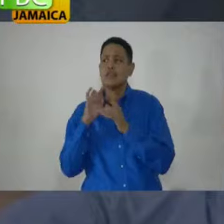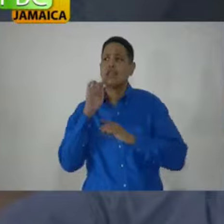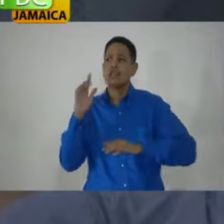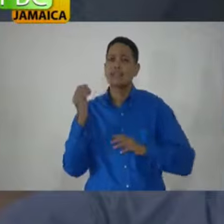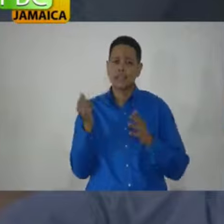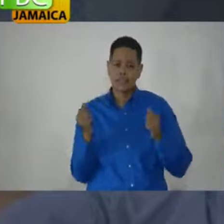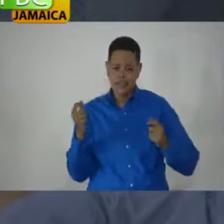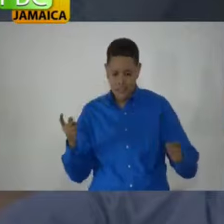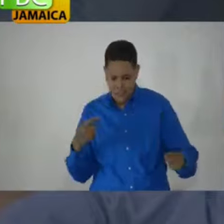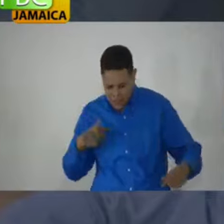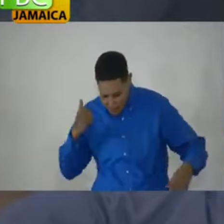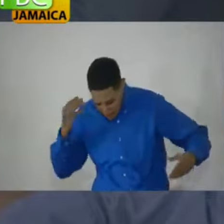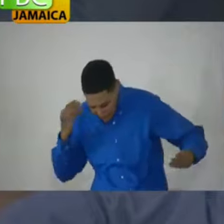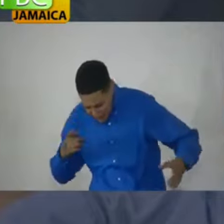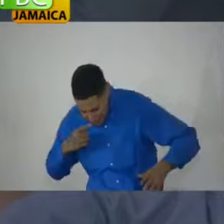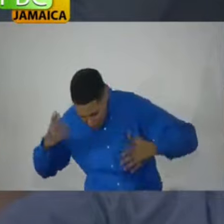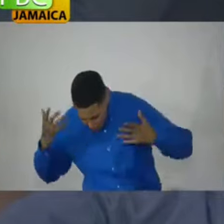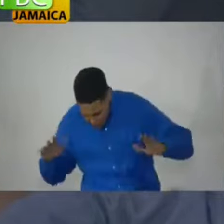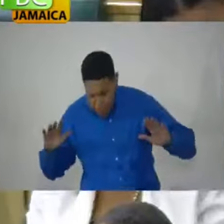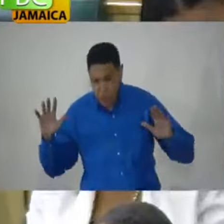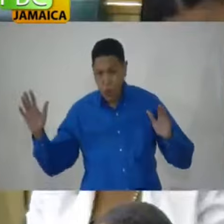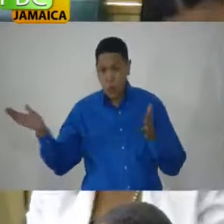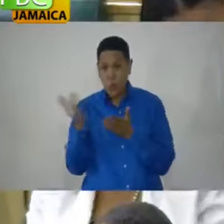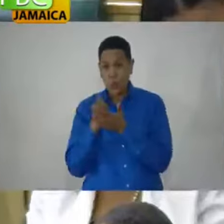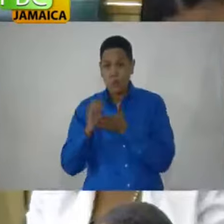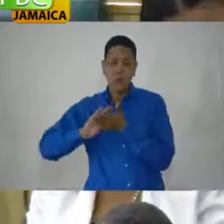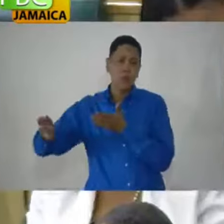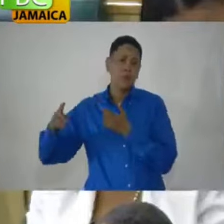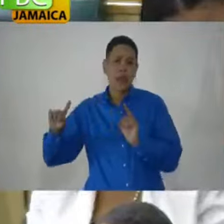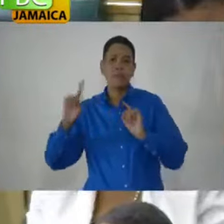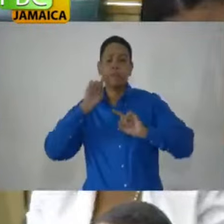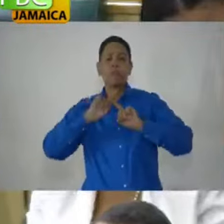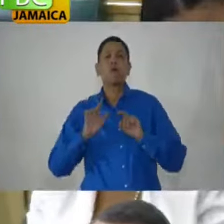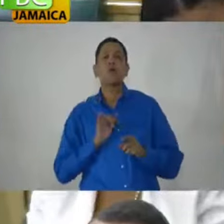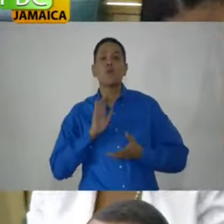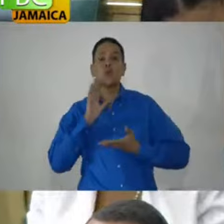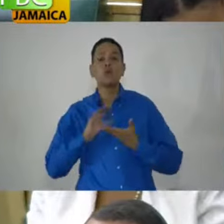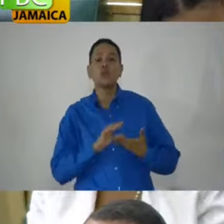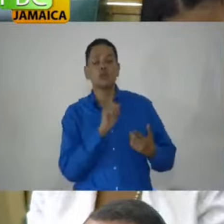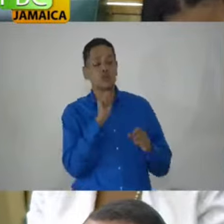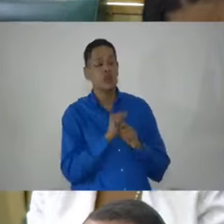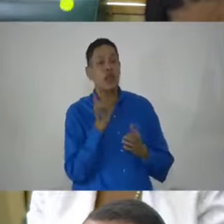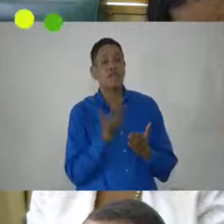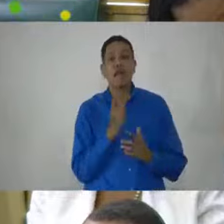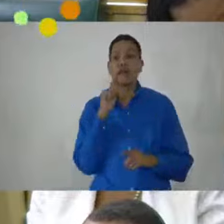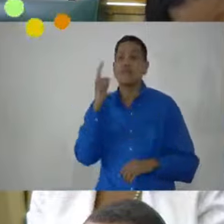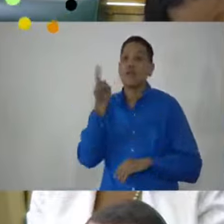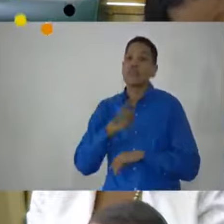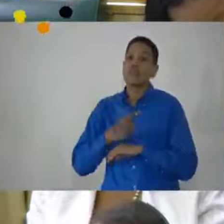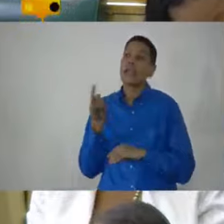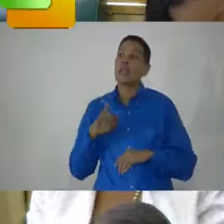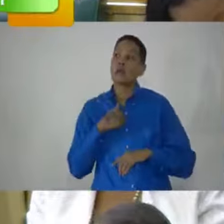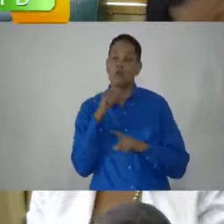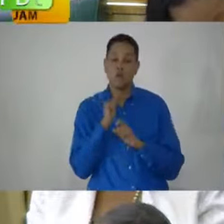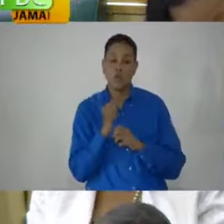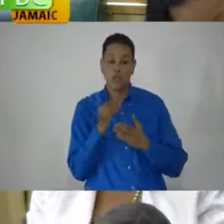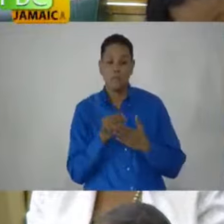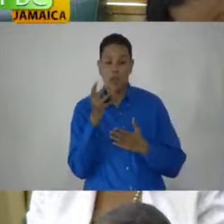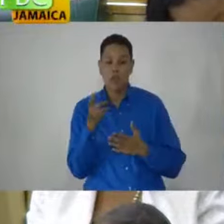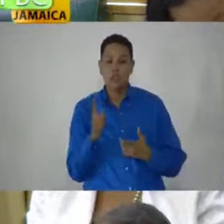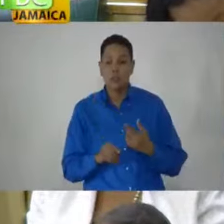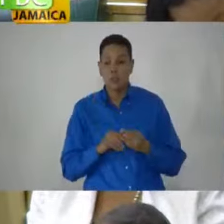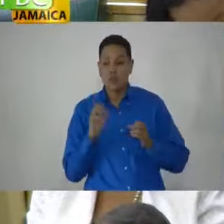incursion. I won't tell you that it is completely wiped out, but significant reduction. In fact, the first day that we purchased